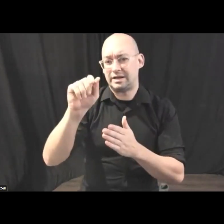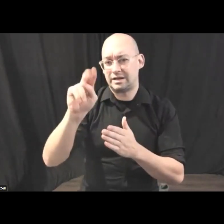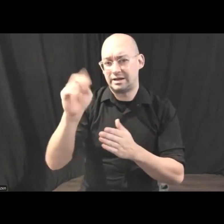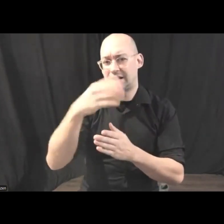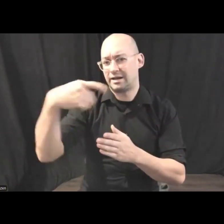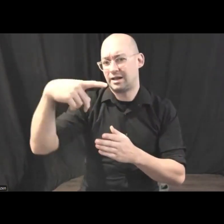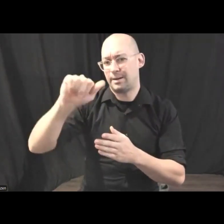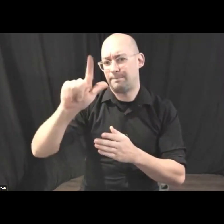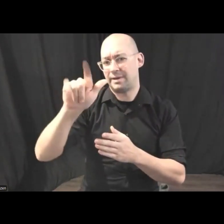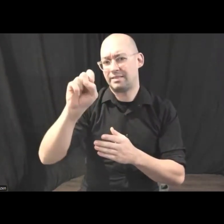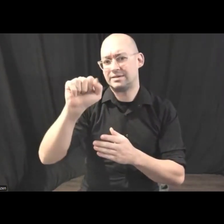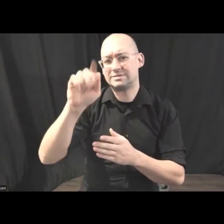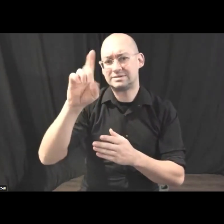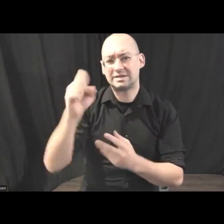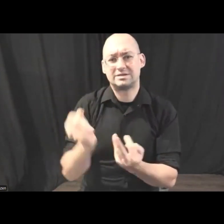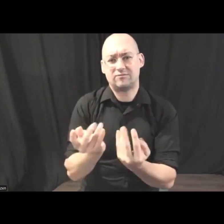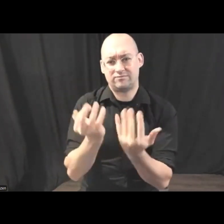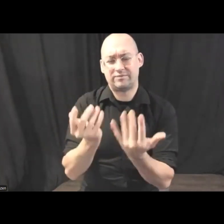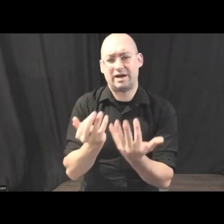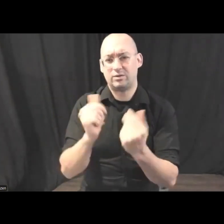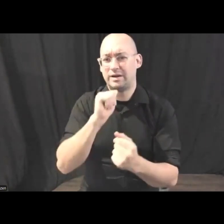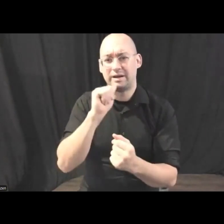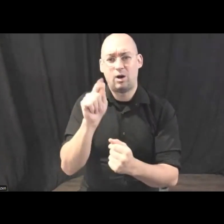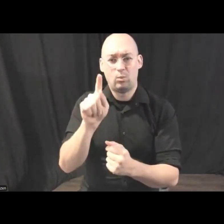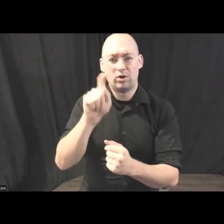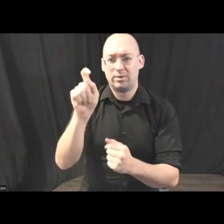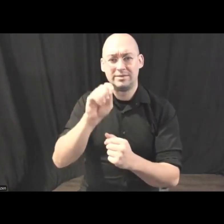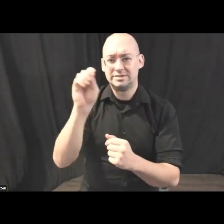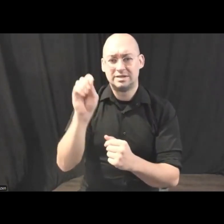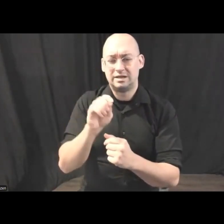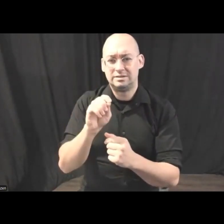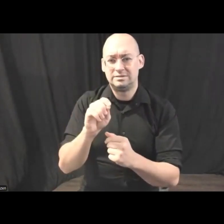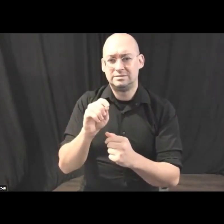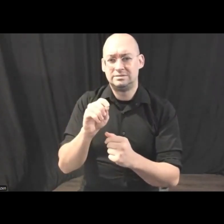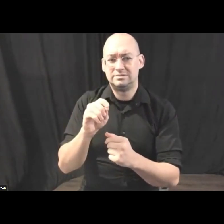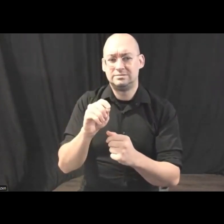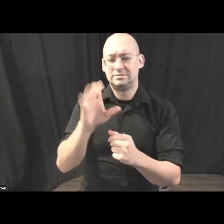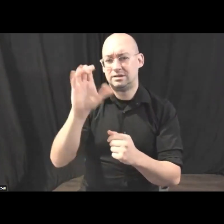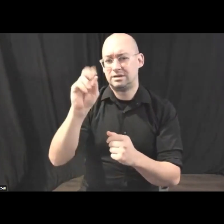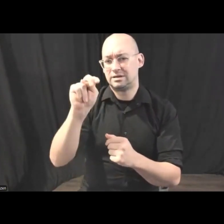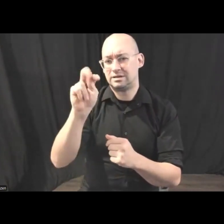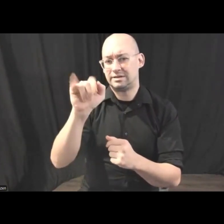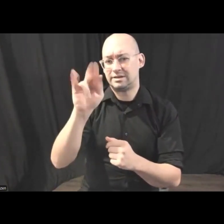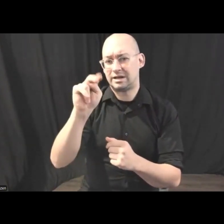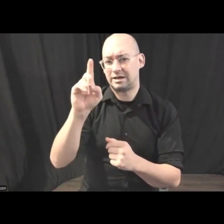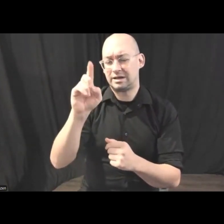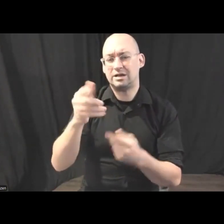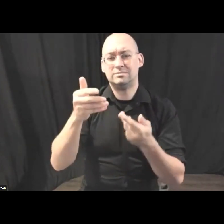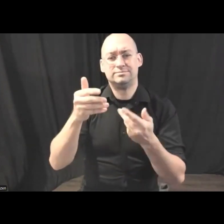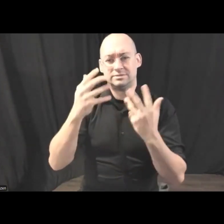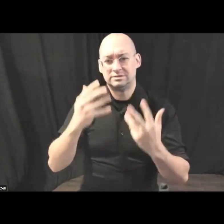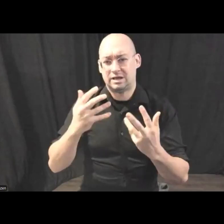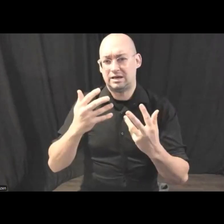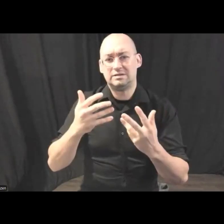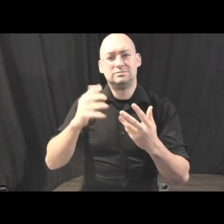that still are not 100% contained, and the tragic loss of 29 lives in our